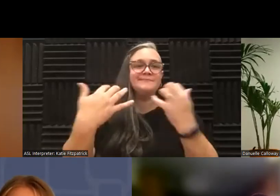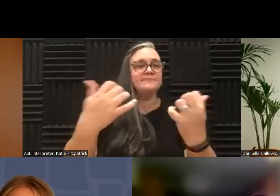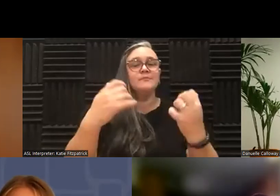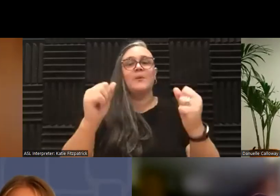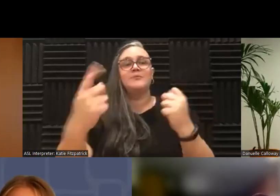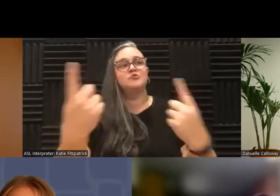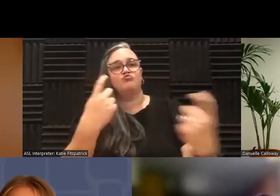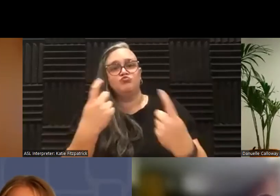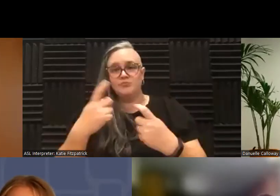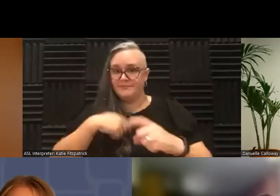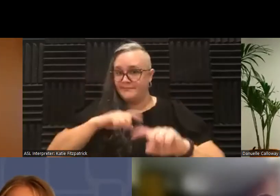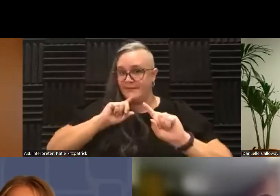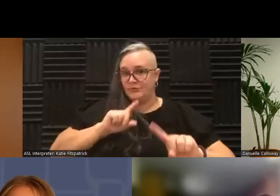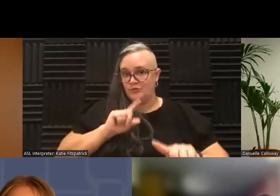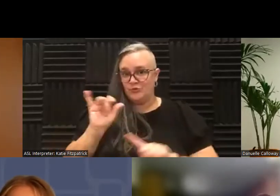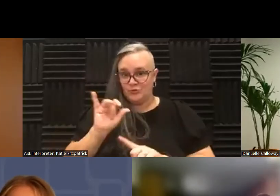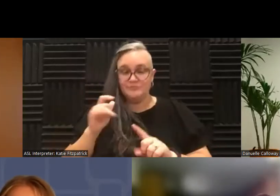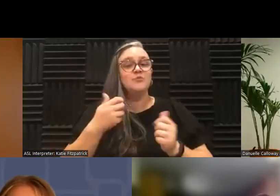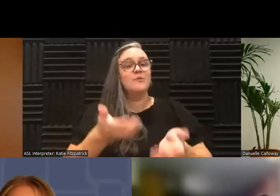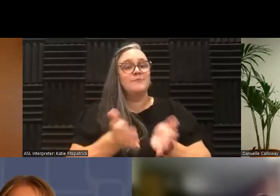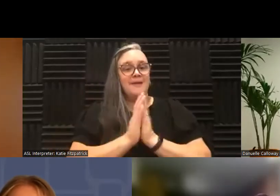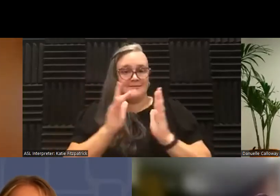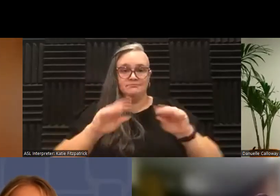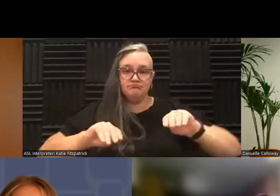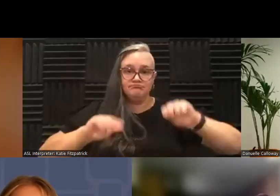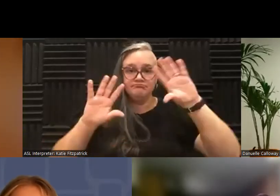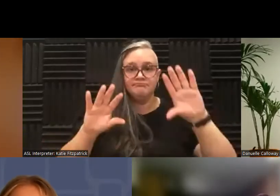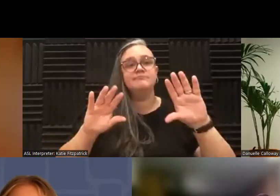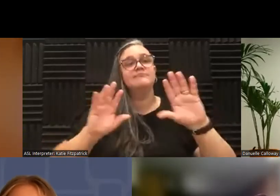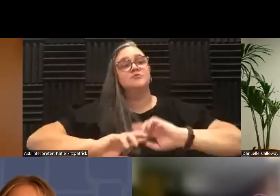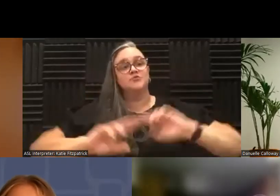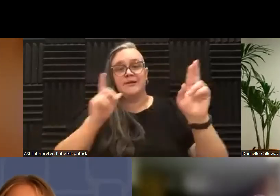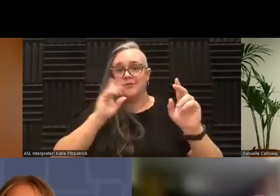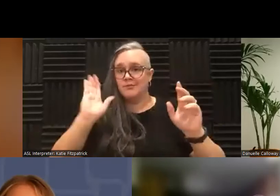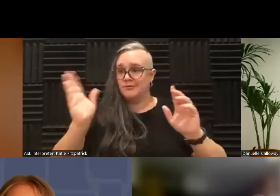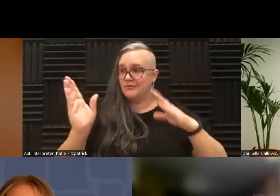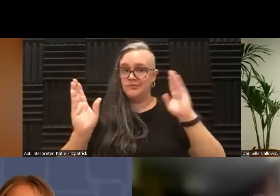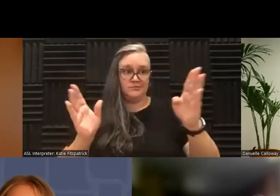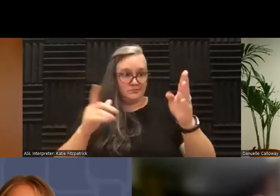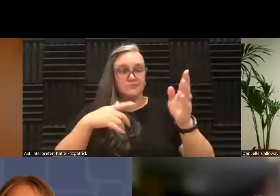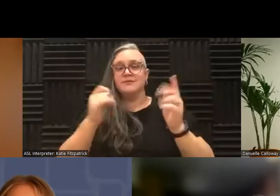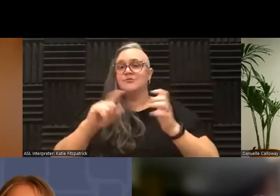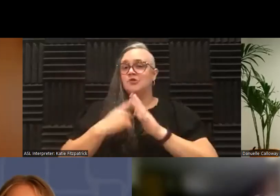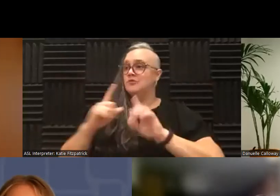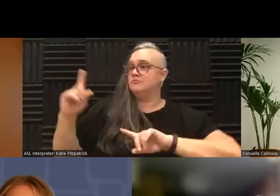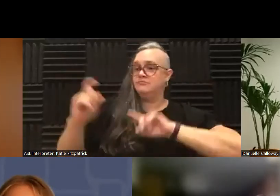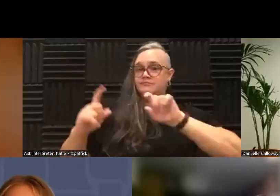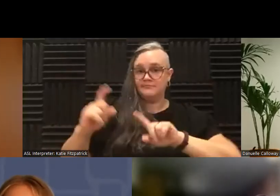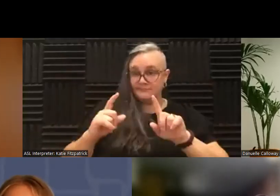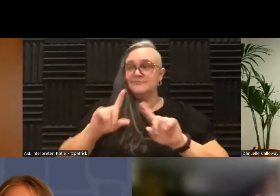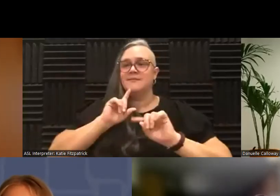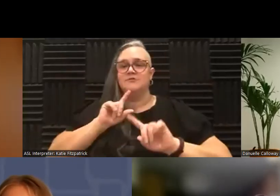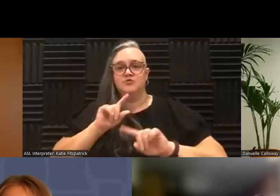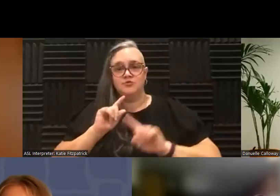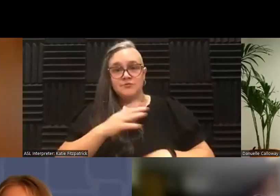addressed. So I'm going to ask the presenters to turn on your cameras and we will begin taking questions. As a quick reminder, please remember to